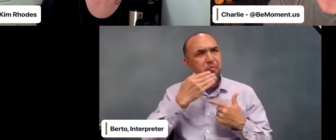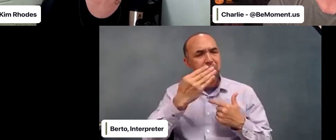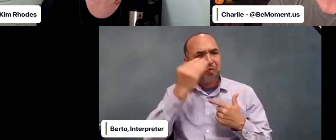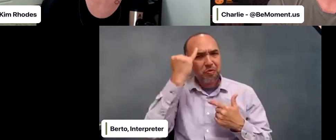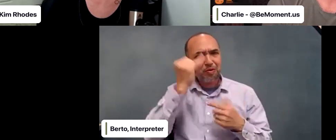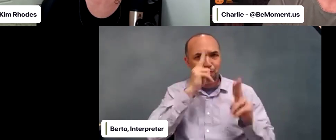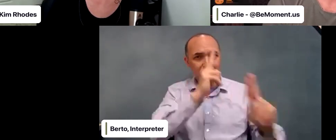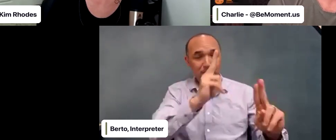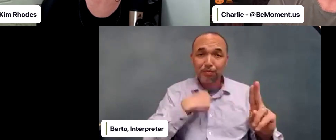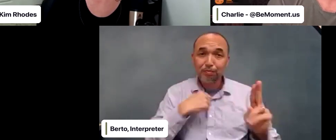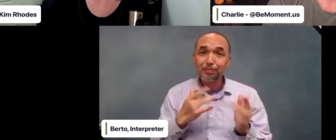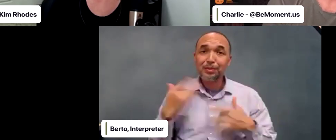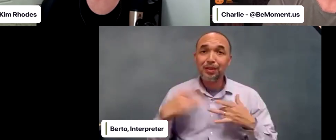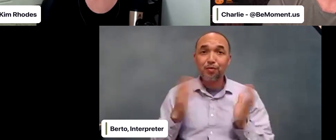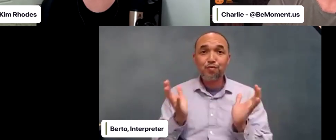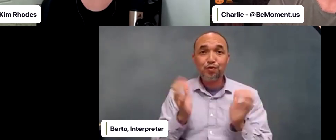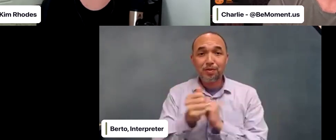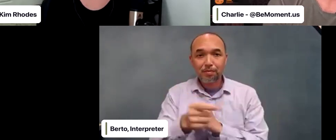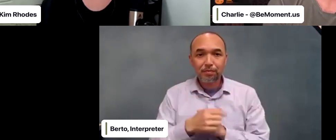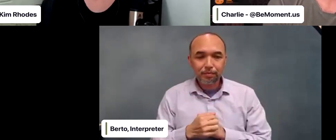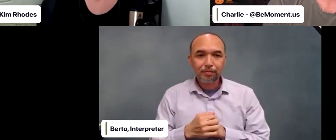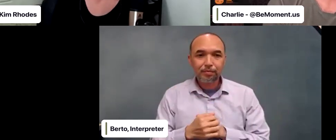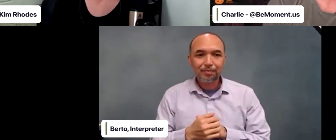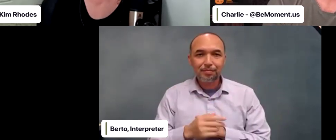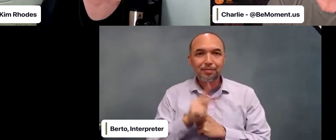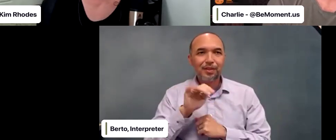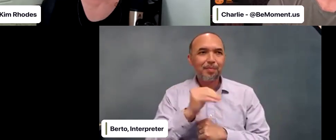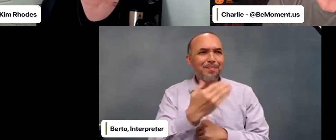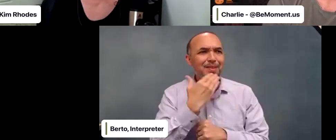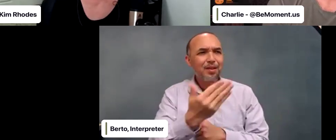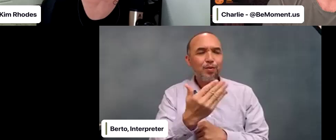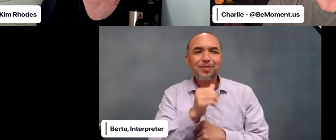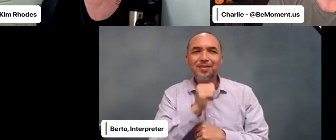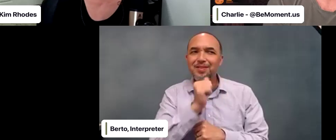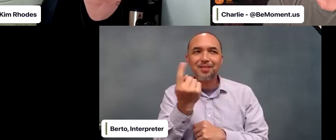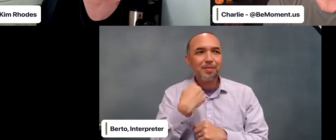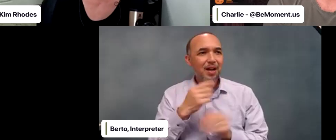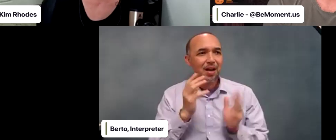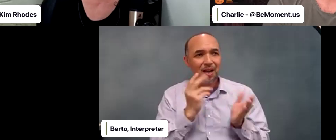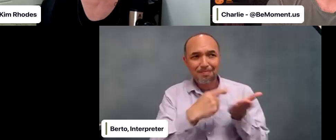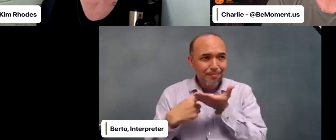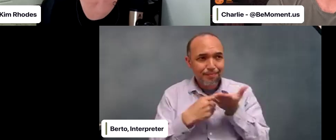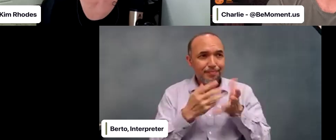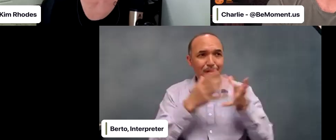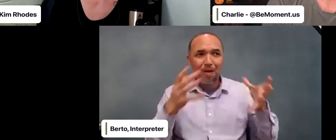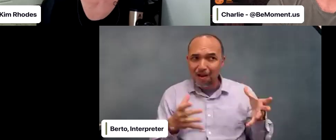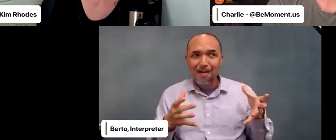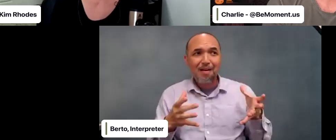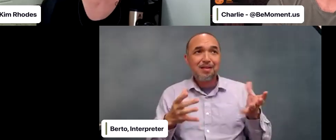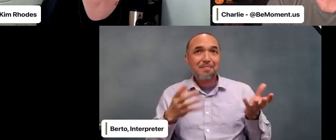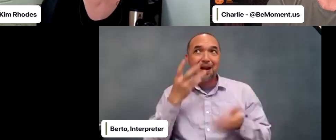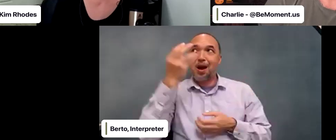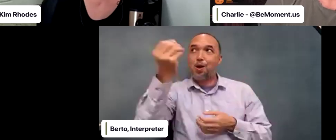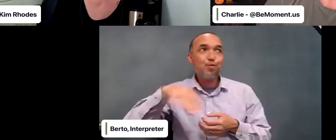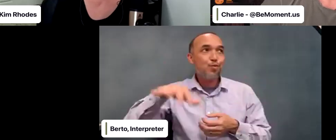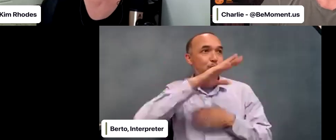you about this. Thank you. Well, it's not something that I talk a lot about on the public level Yeah, because